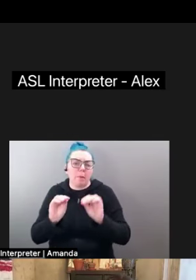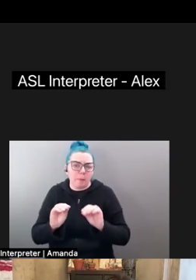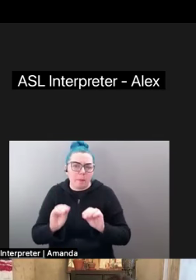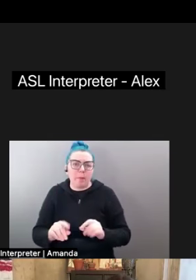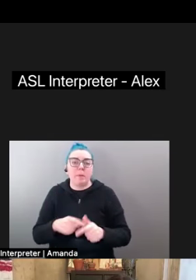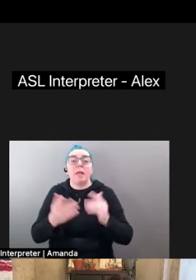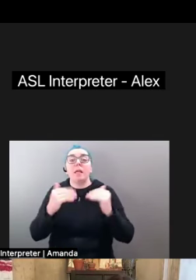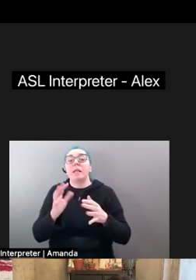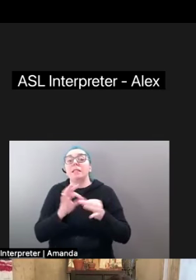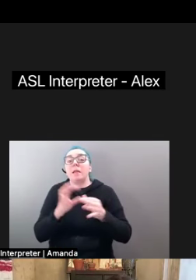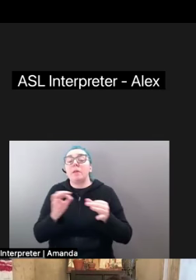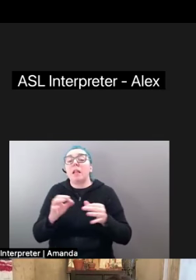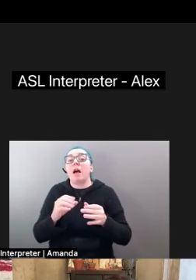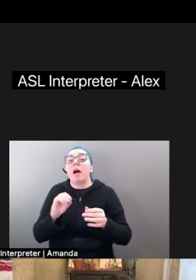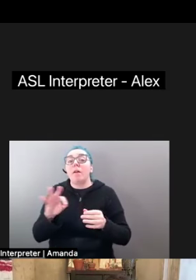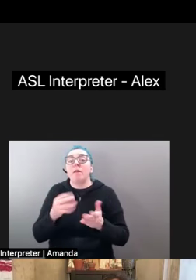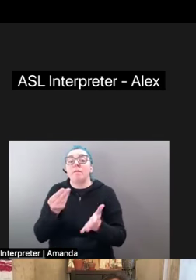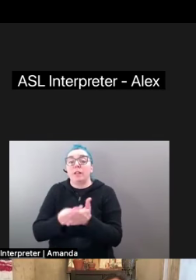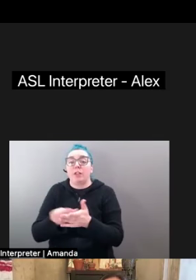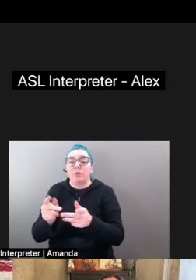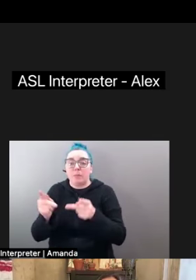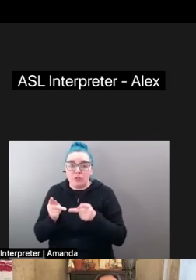on your financial statements.